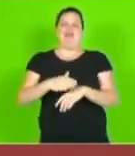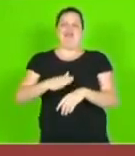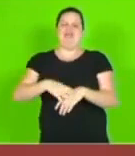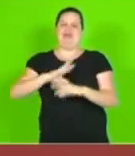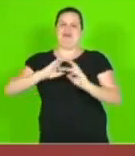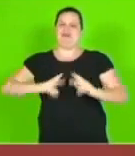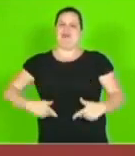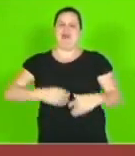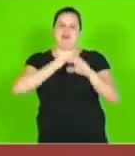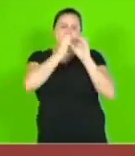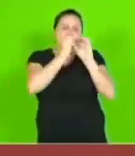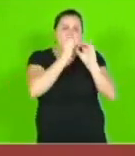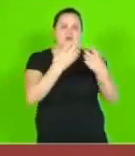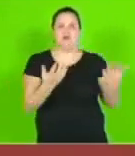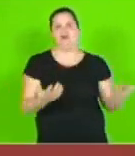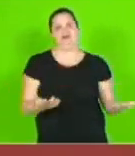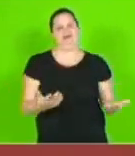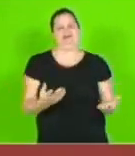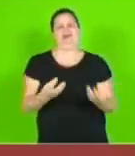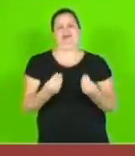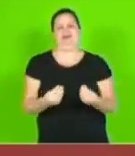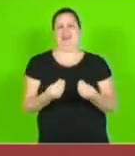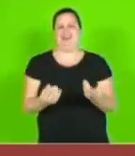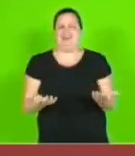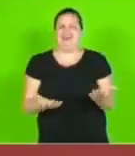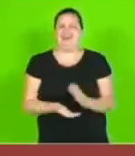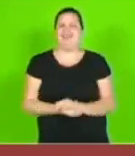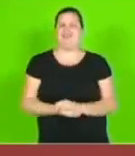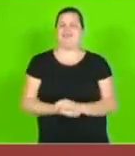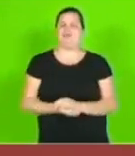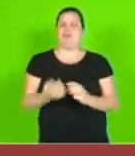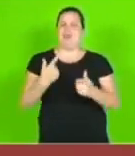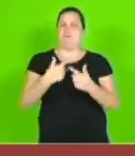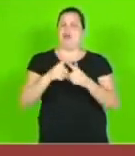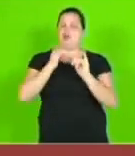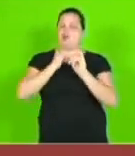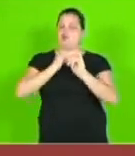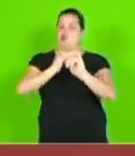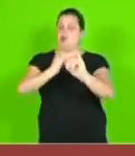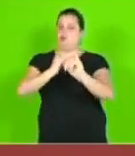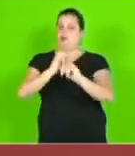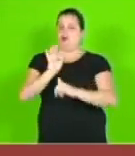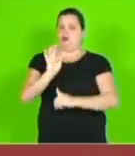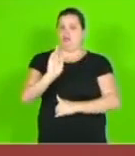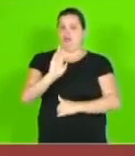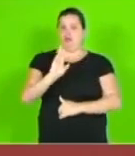And he said that the only reason he stayed was because someone had taken his glasses.